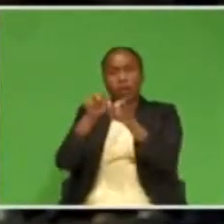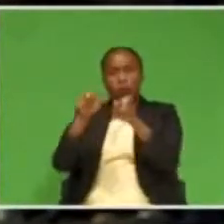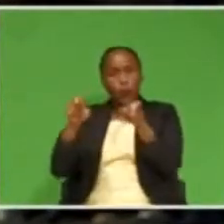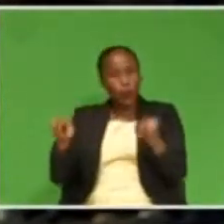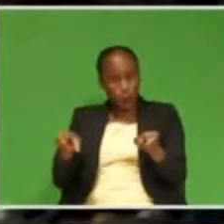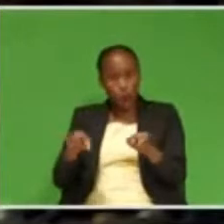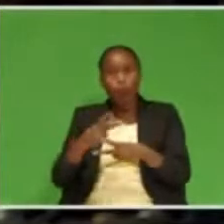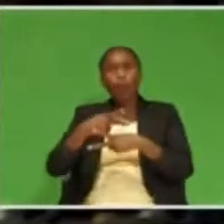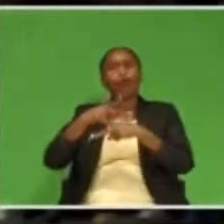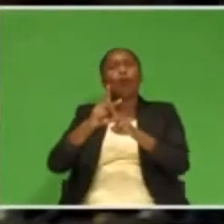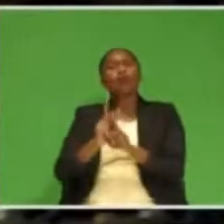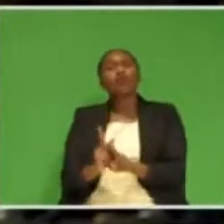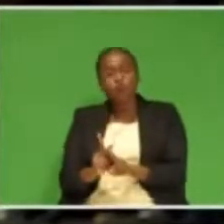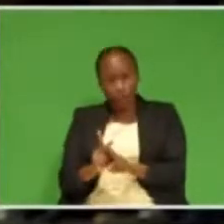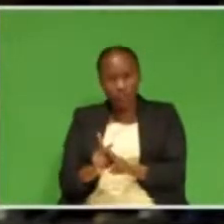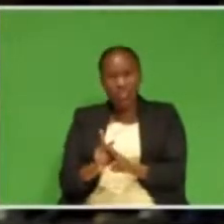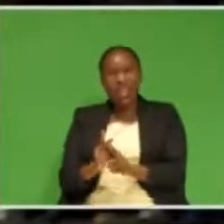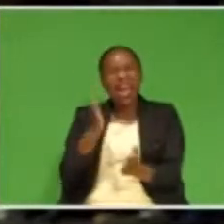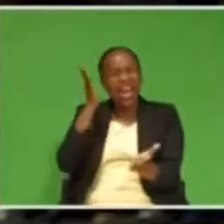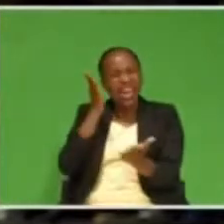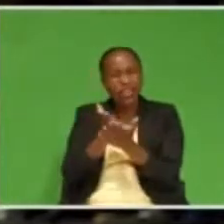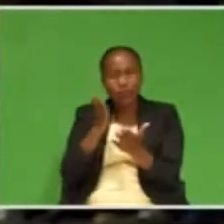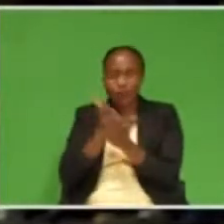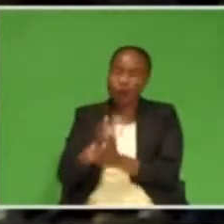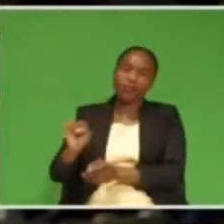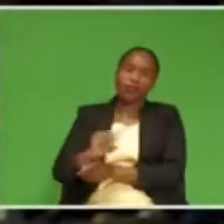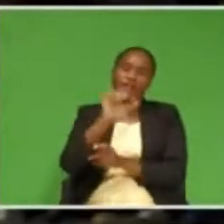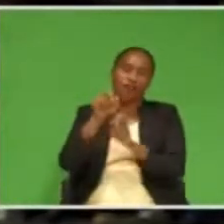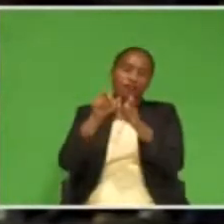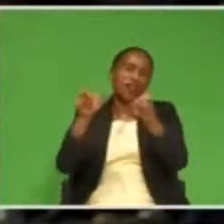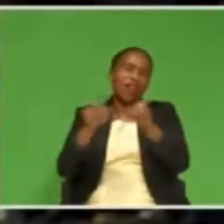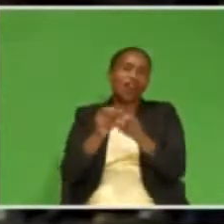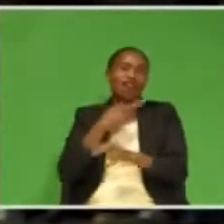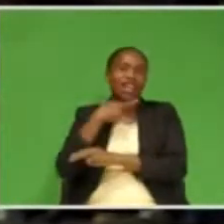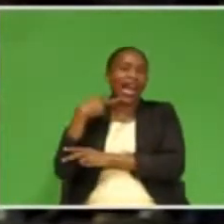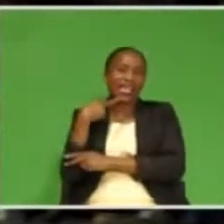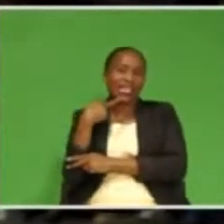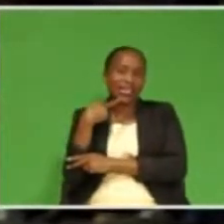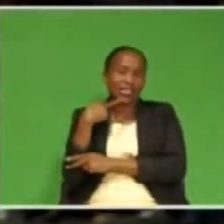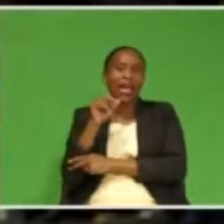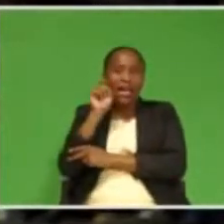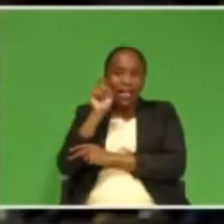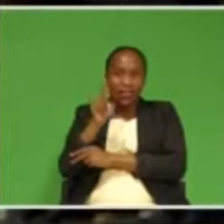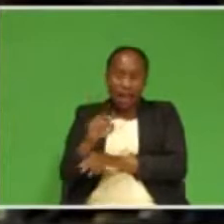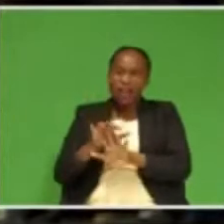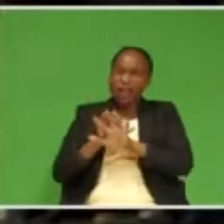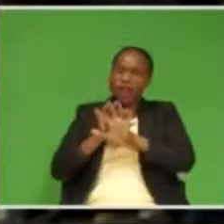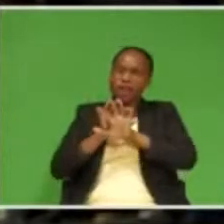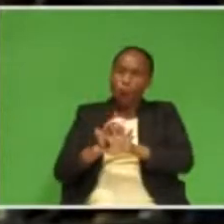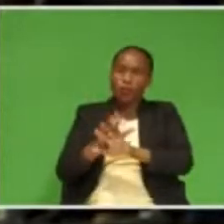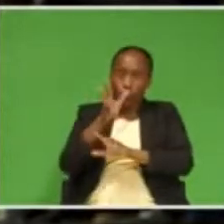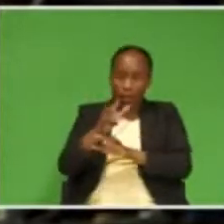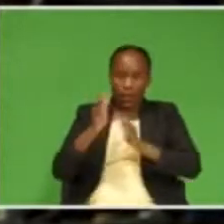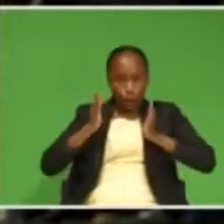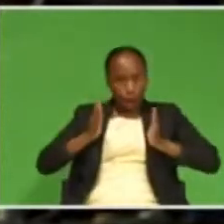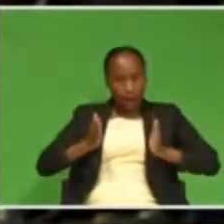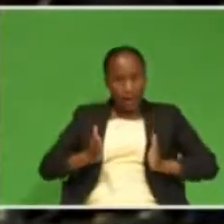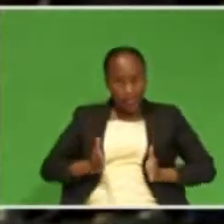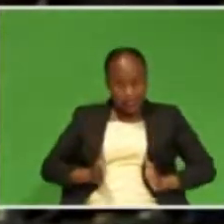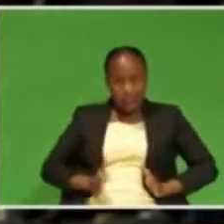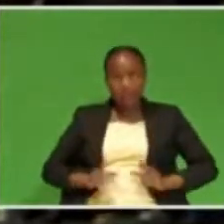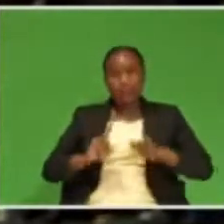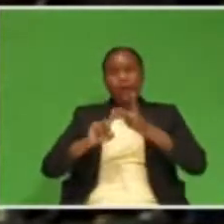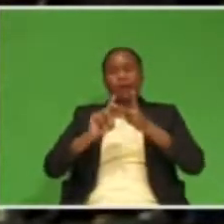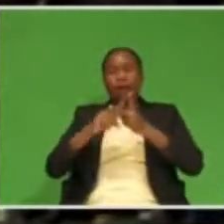an actual South African reality that will reinforce humanity's belief in